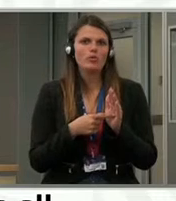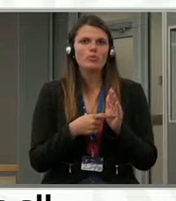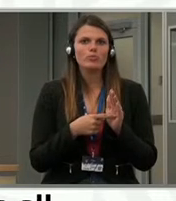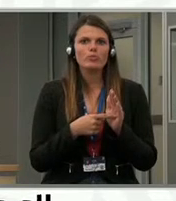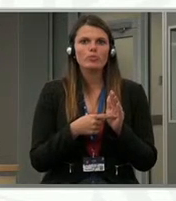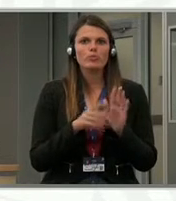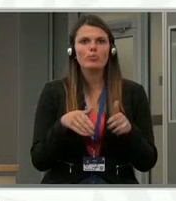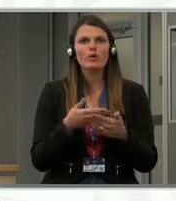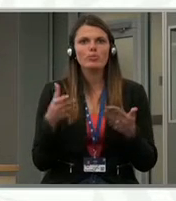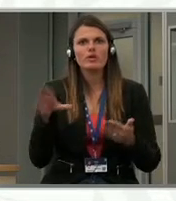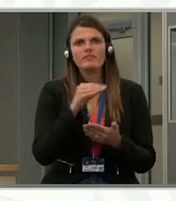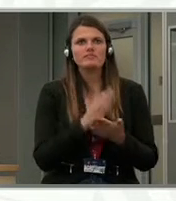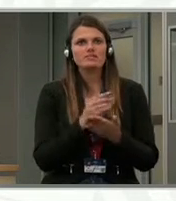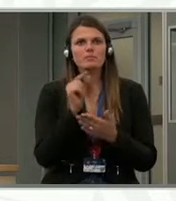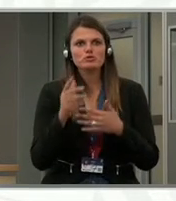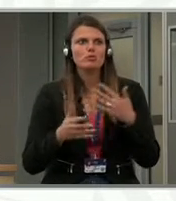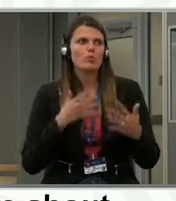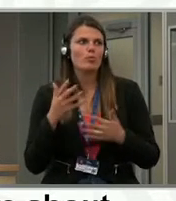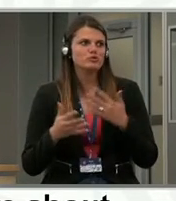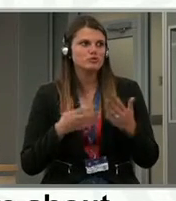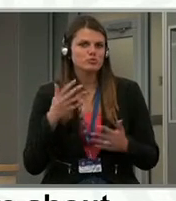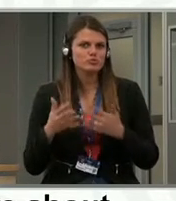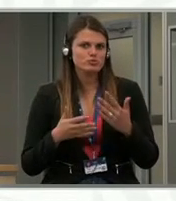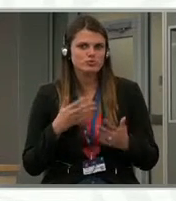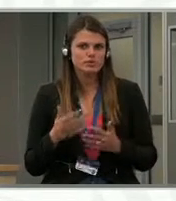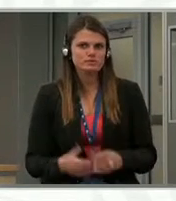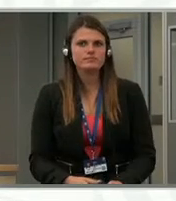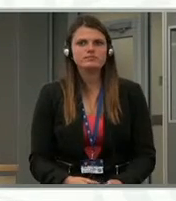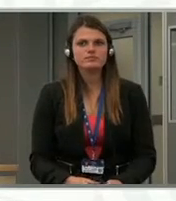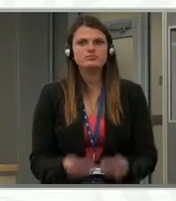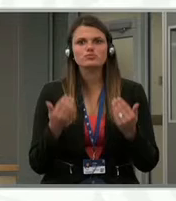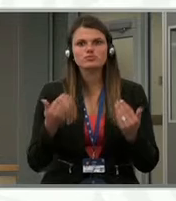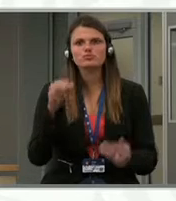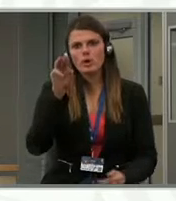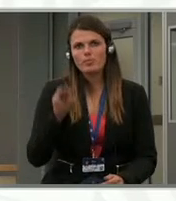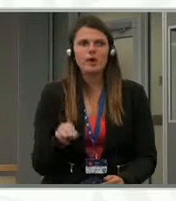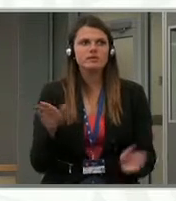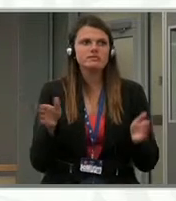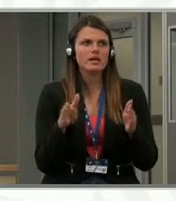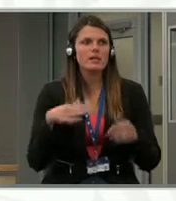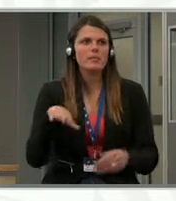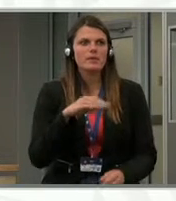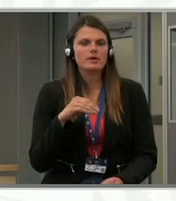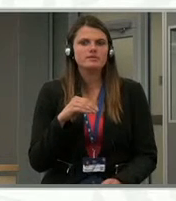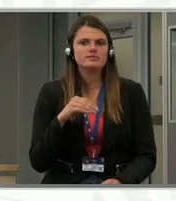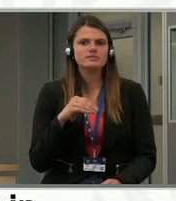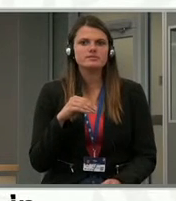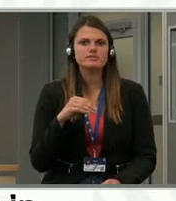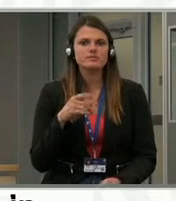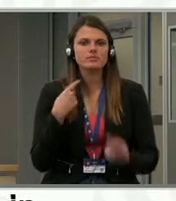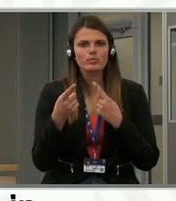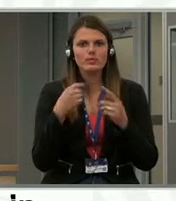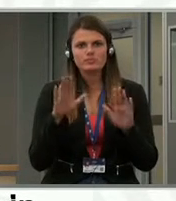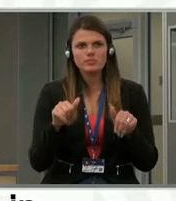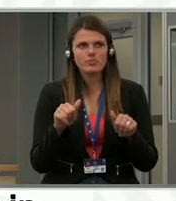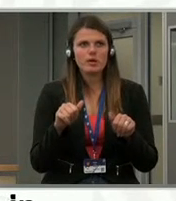will tell you more about this. But this month we will have a discussion in plenary on the UN Convention on the Rights of Persons with